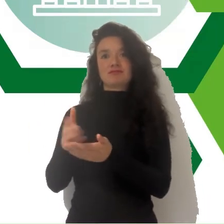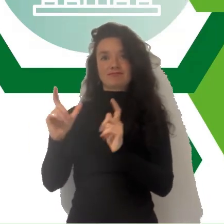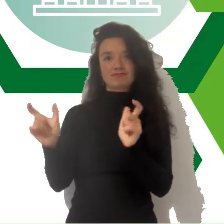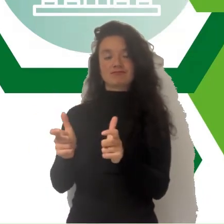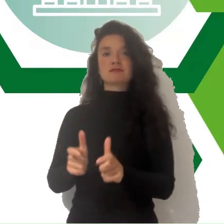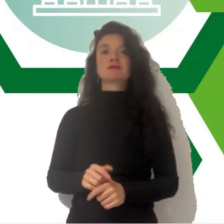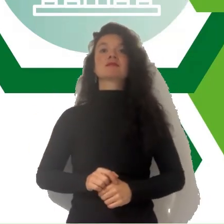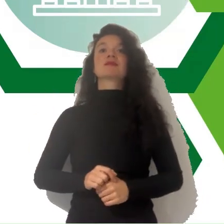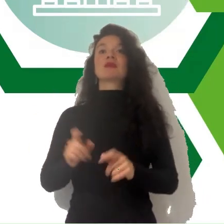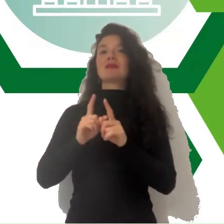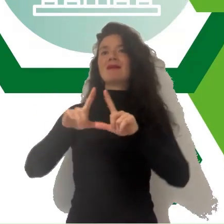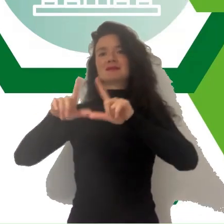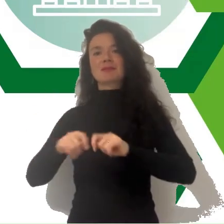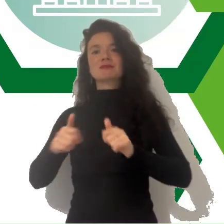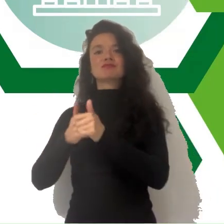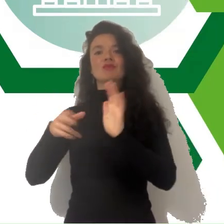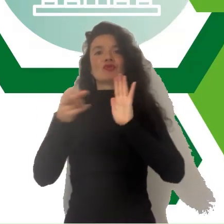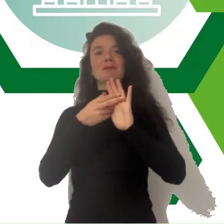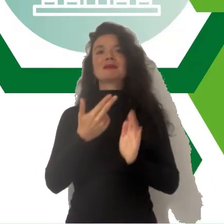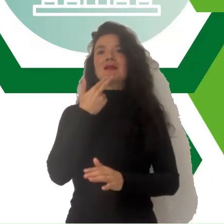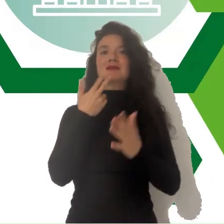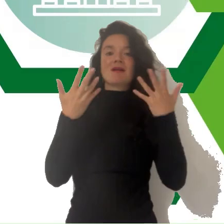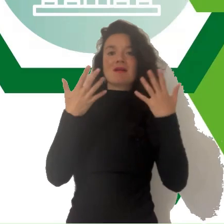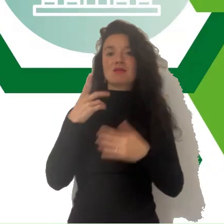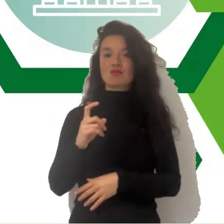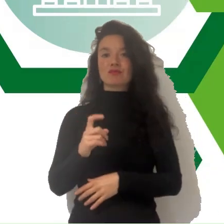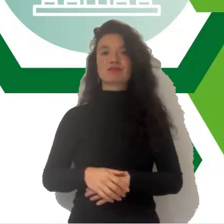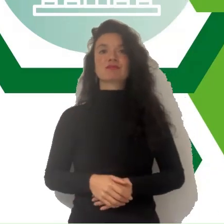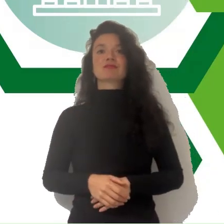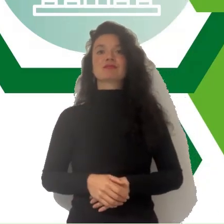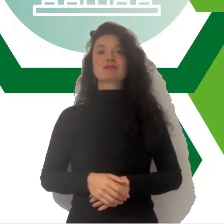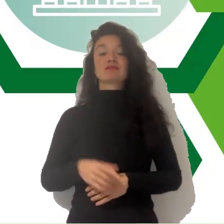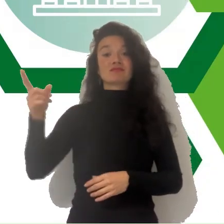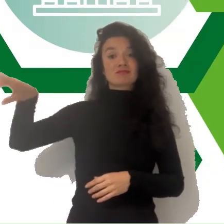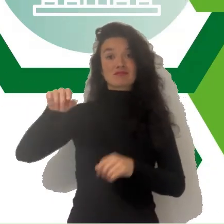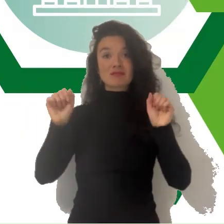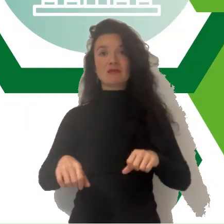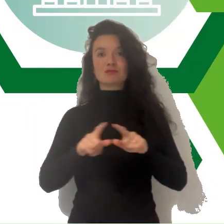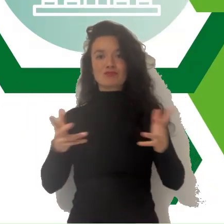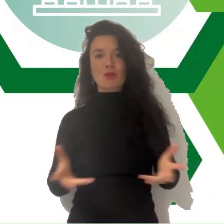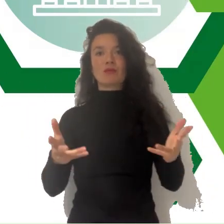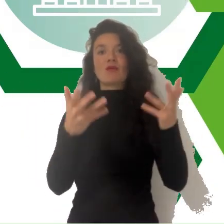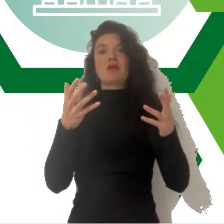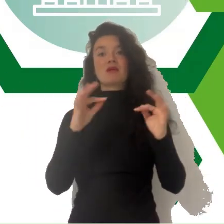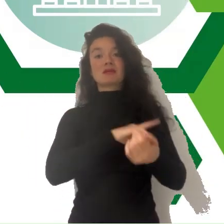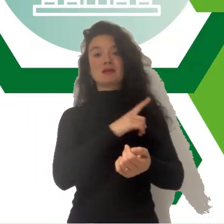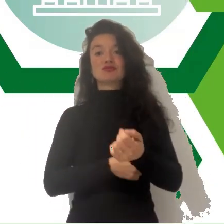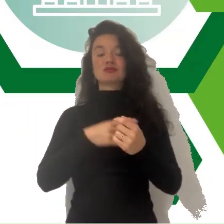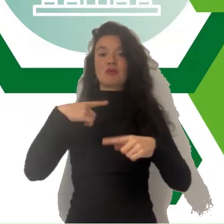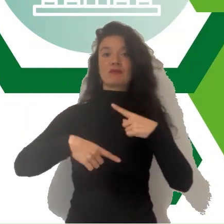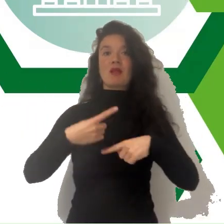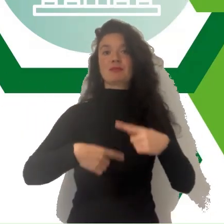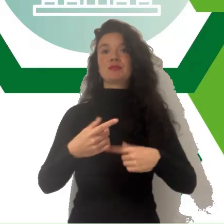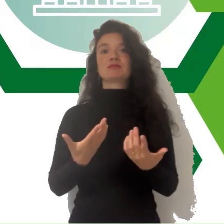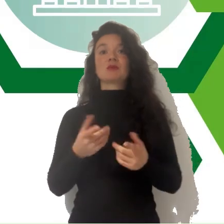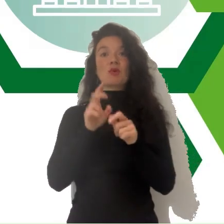to reduce environmental harm and adopt greener habits. We can see more examples here. They can